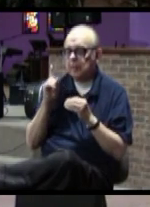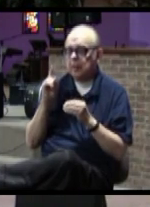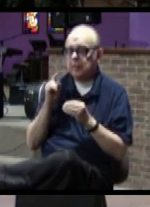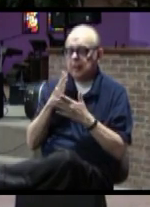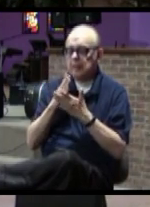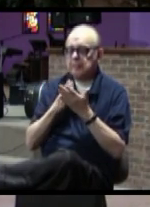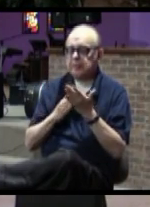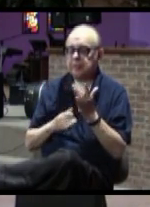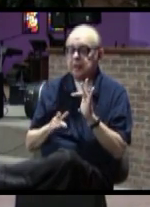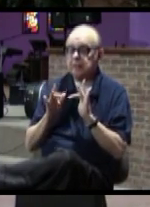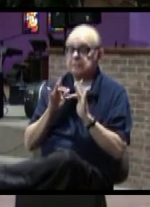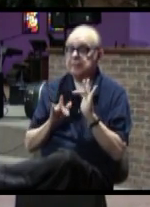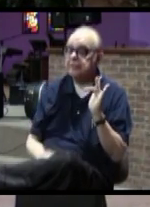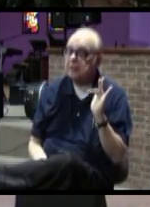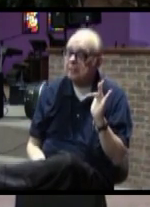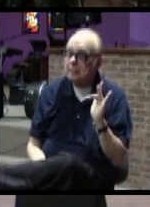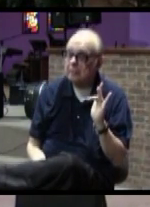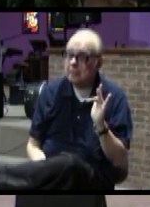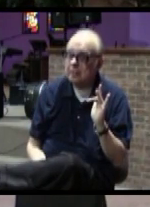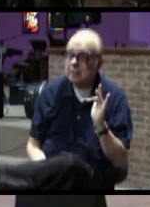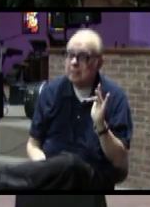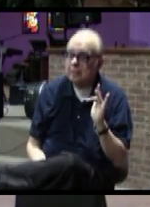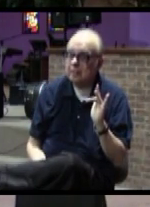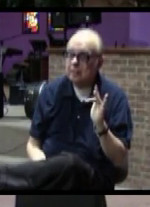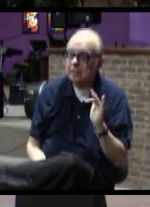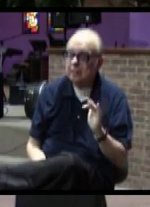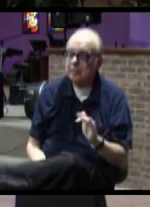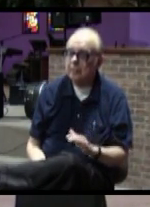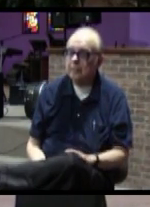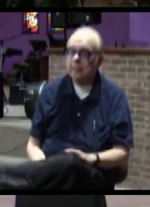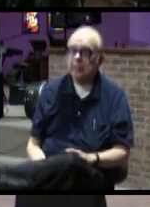If even one piece is missing,